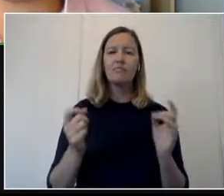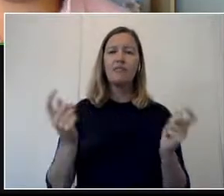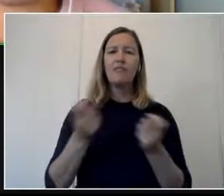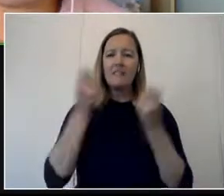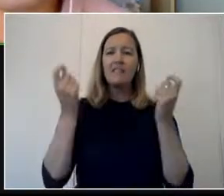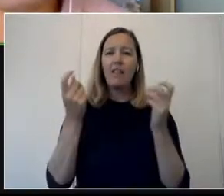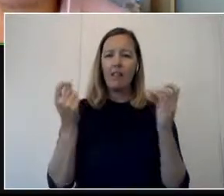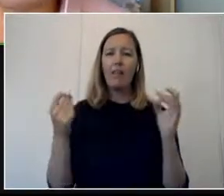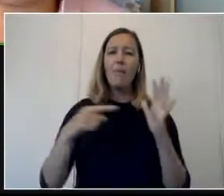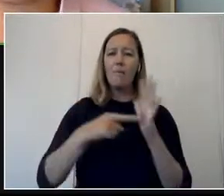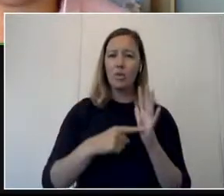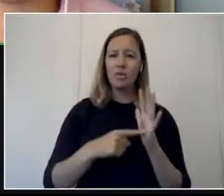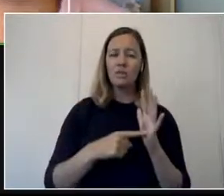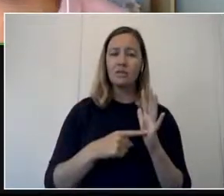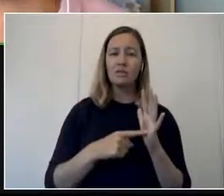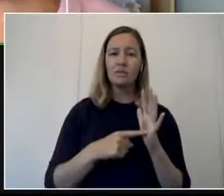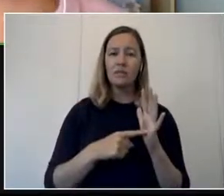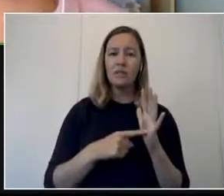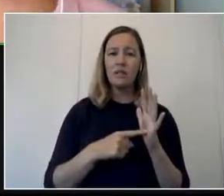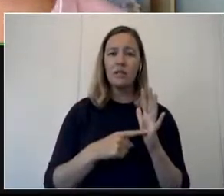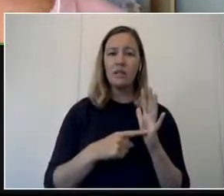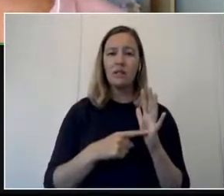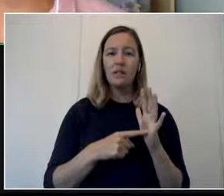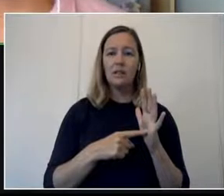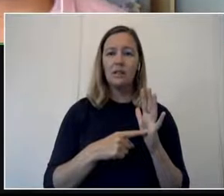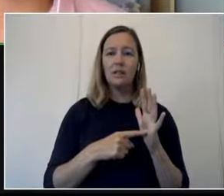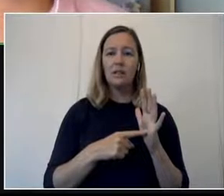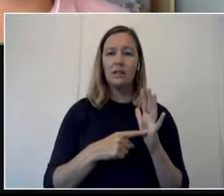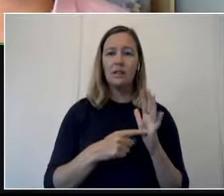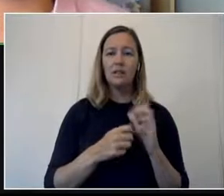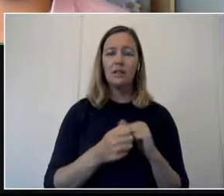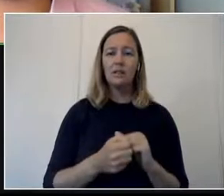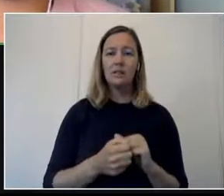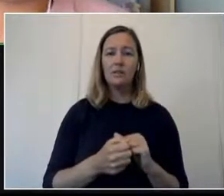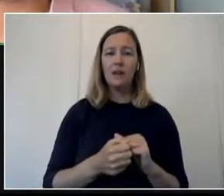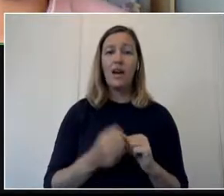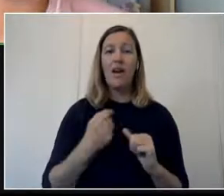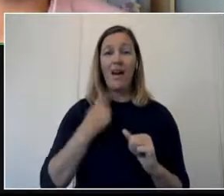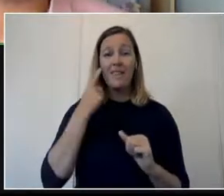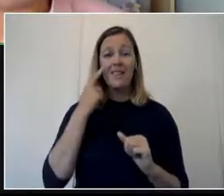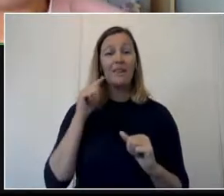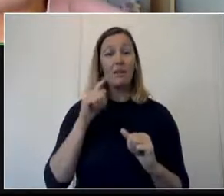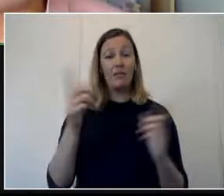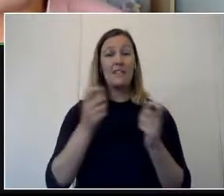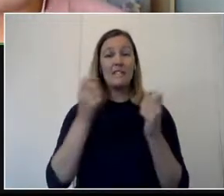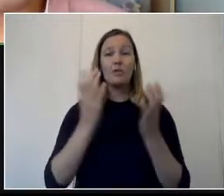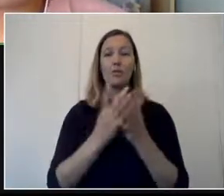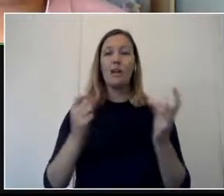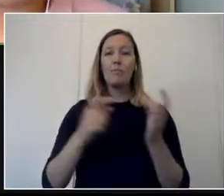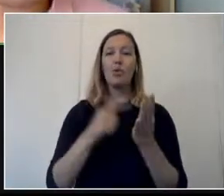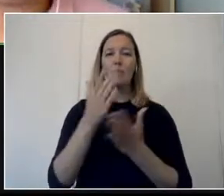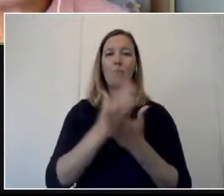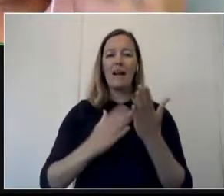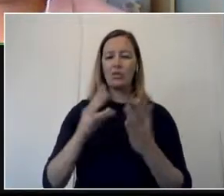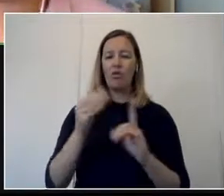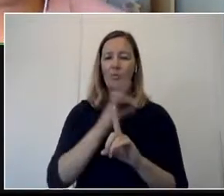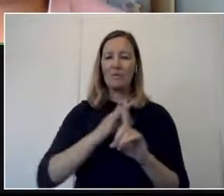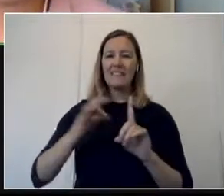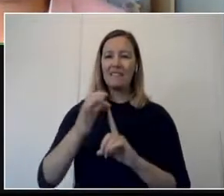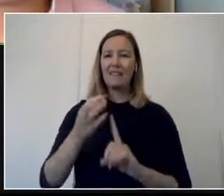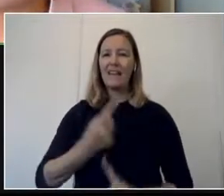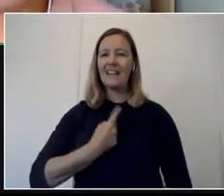that's been a really key part of, I guess, Pacific identity within Aotearoa. So it